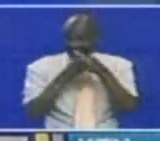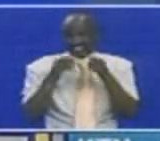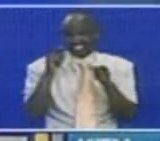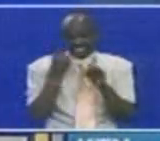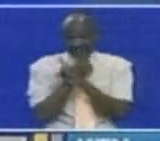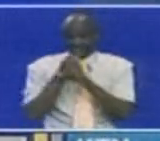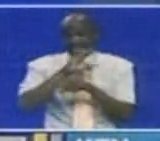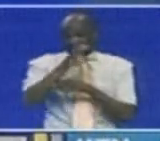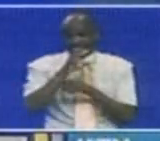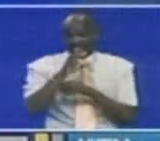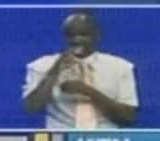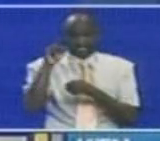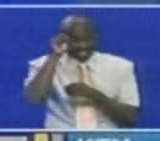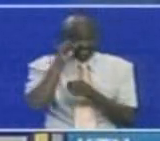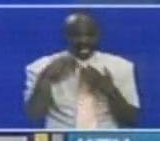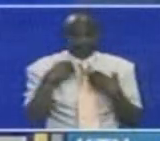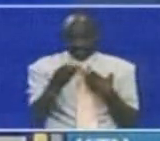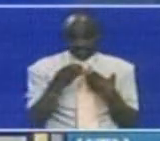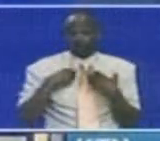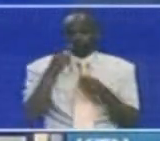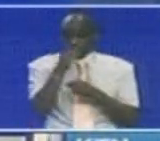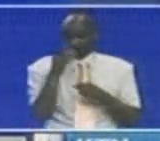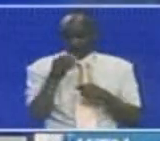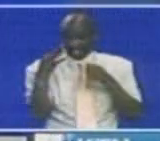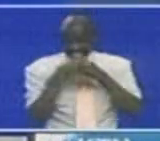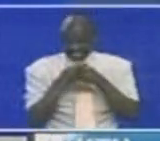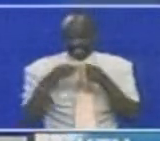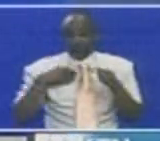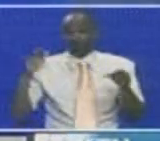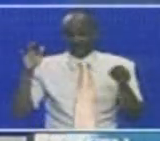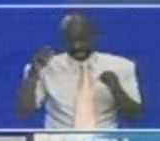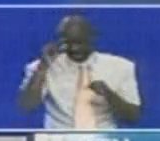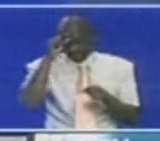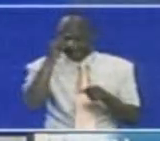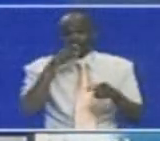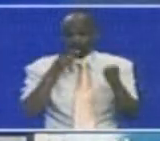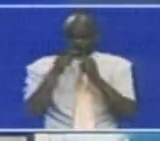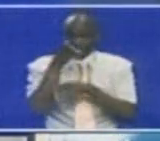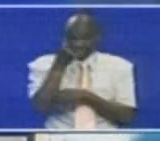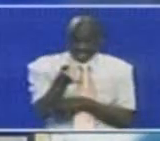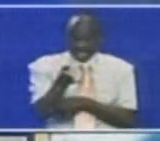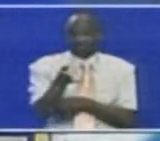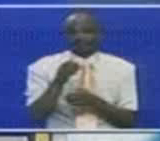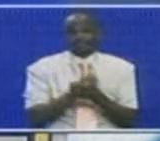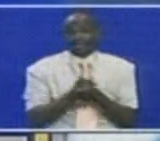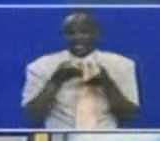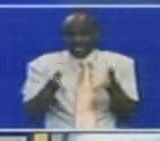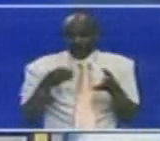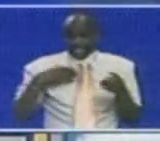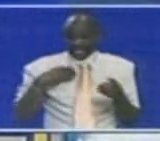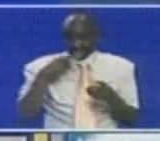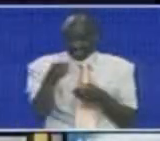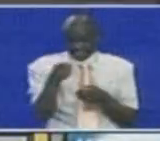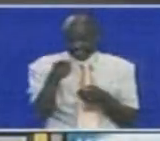states, we have over 8 of those states are under full control of the government. They are calm. There is no fighting. Now, in the unity